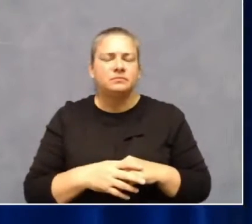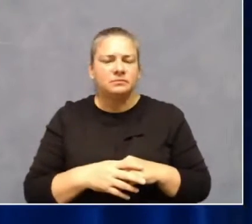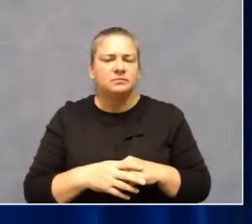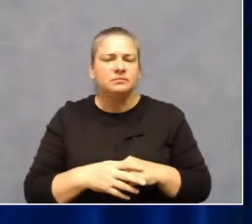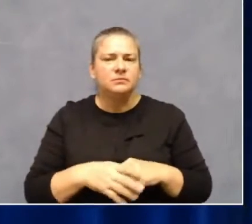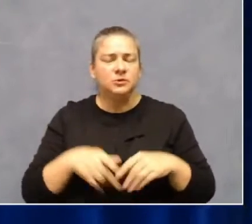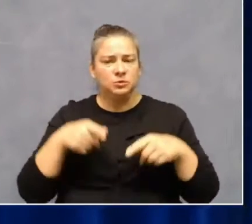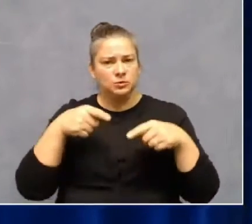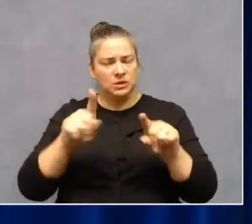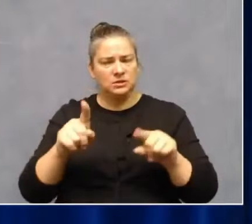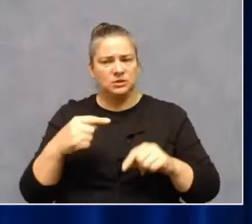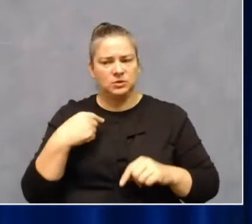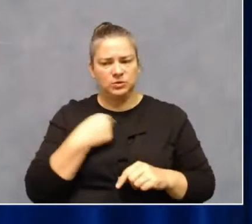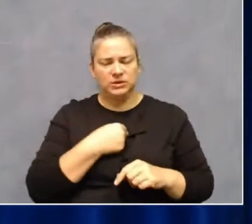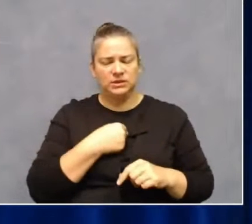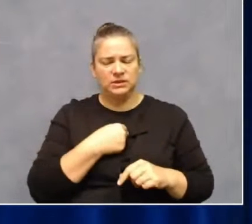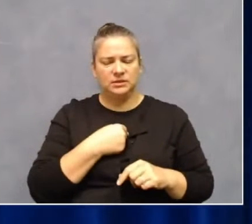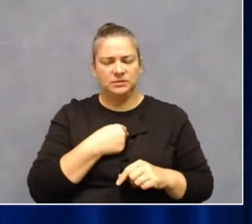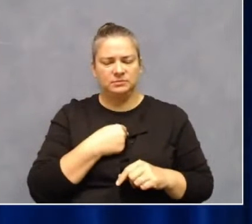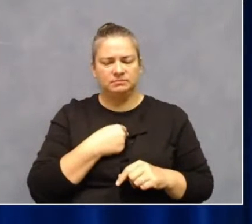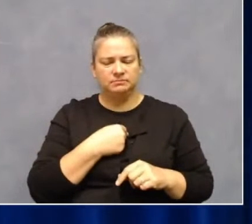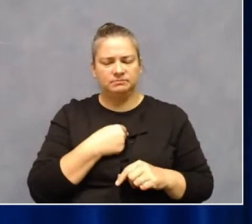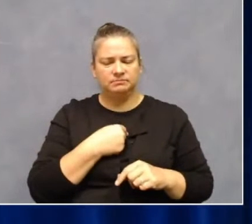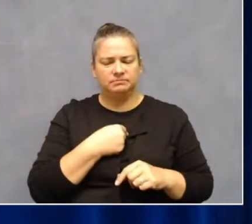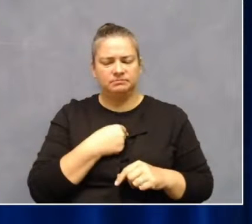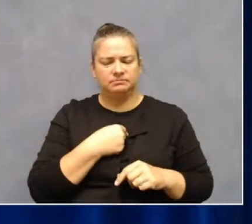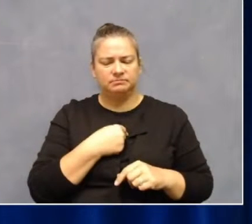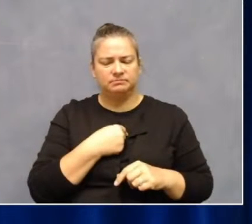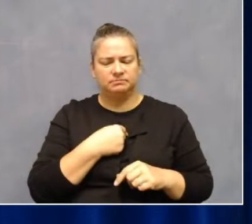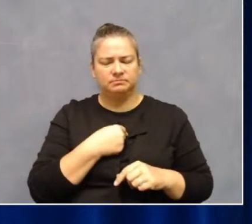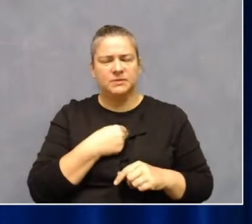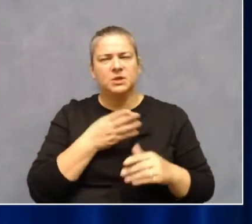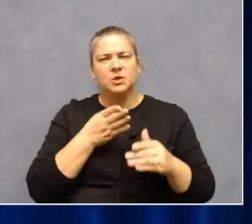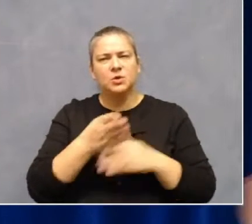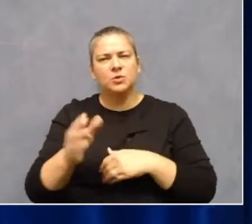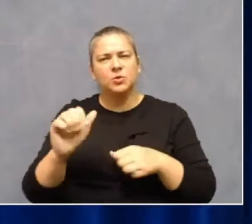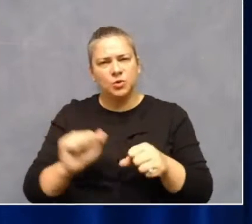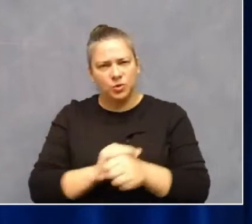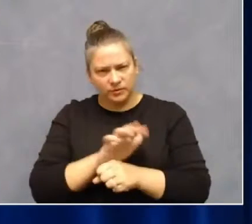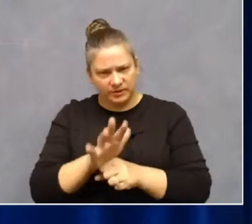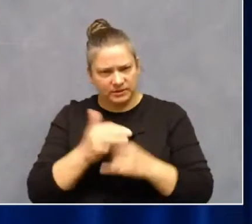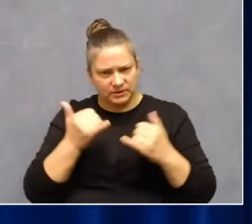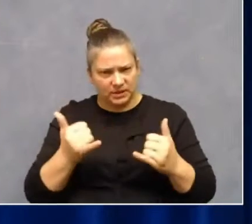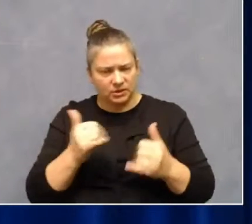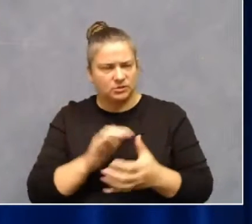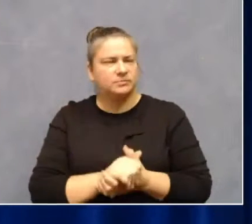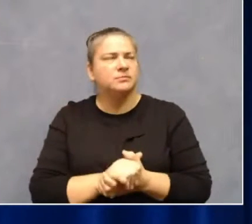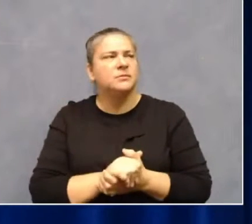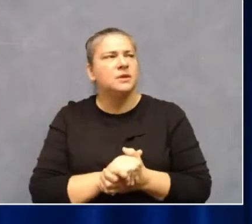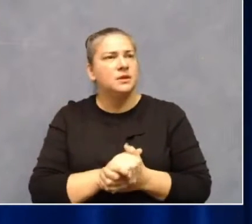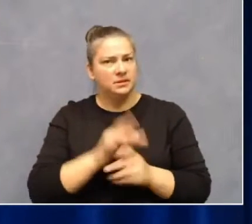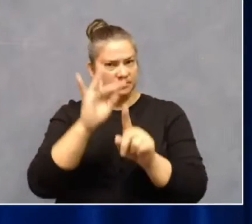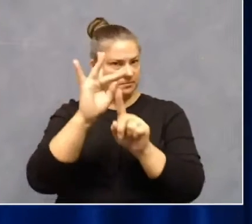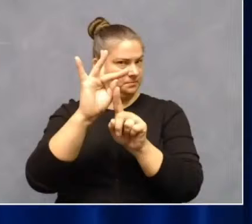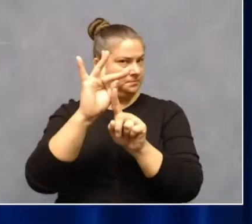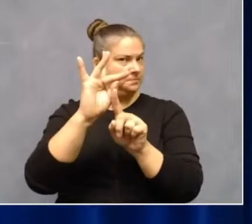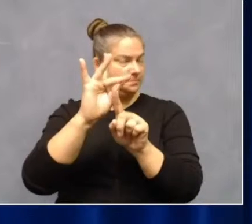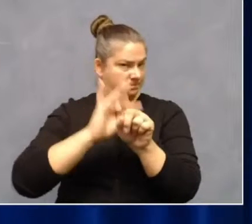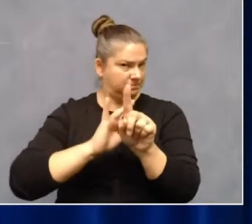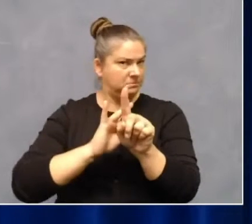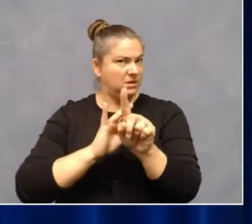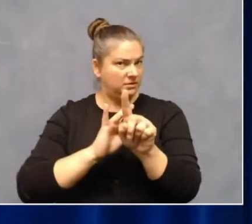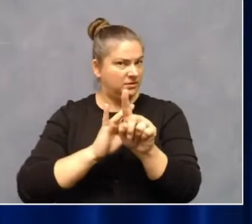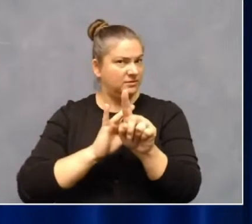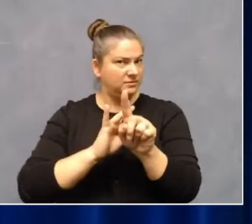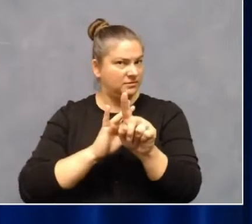go along this journey together through COVID-19, we are now more than 8 months into this, and things have changed quite a bit